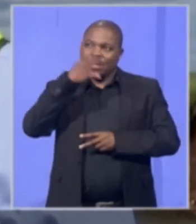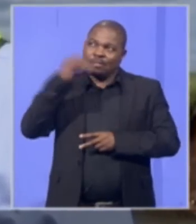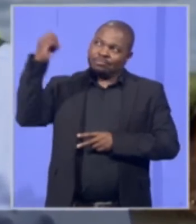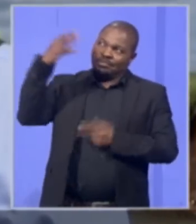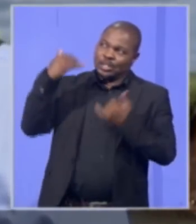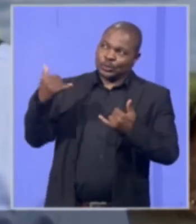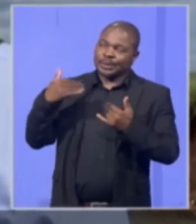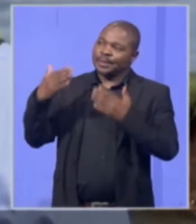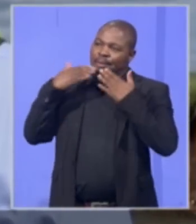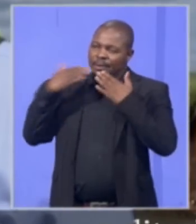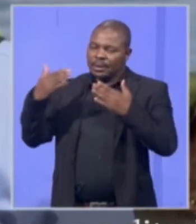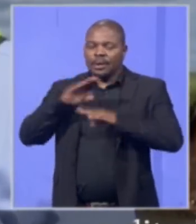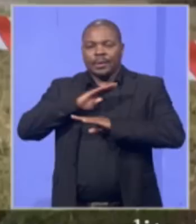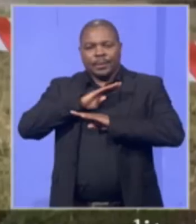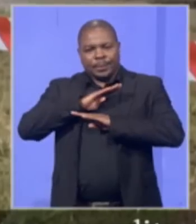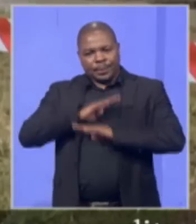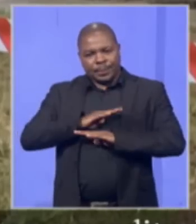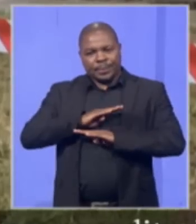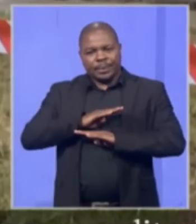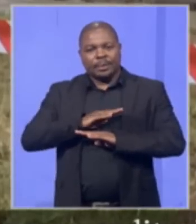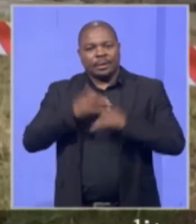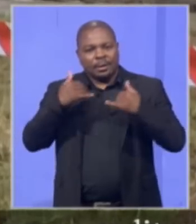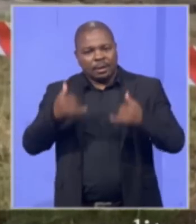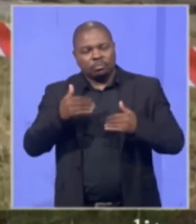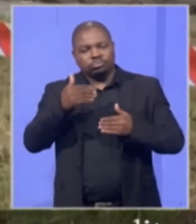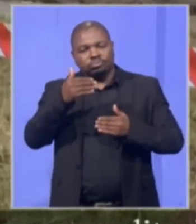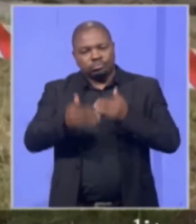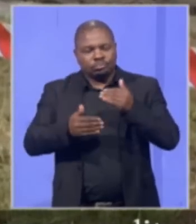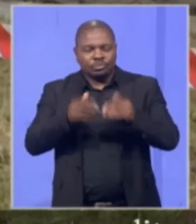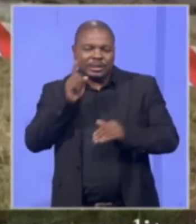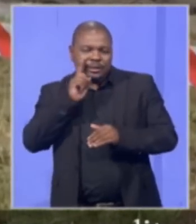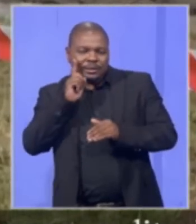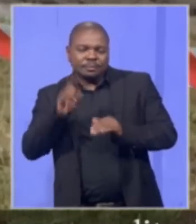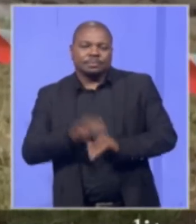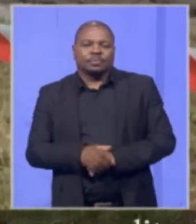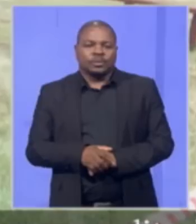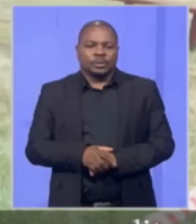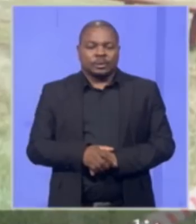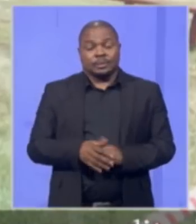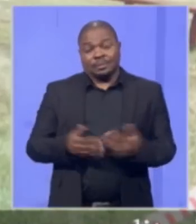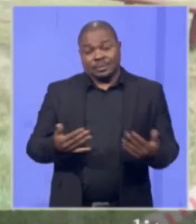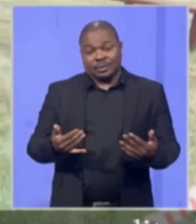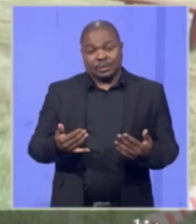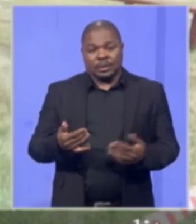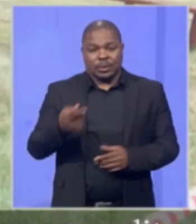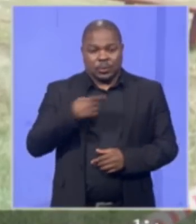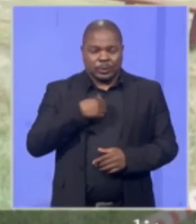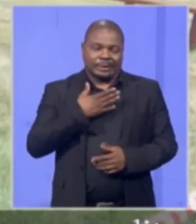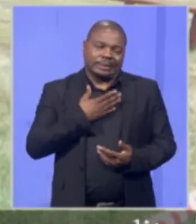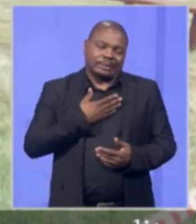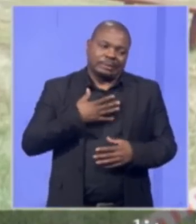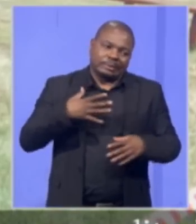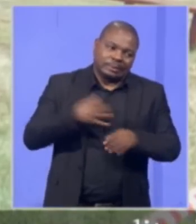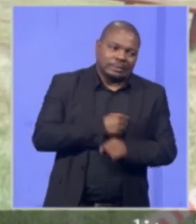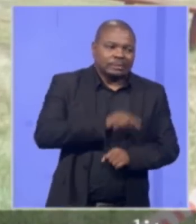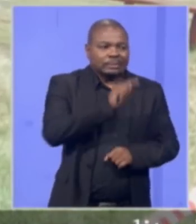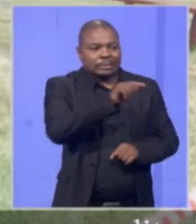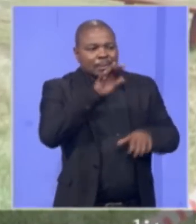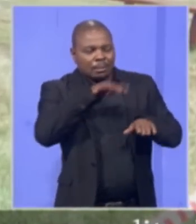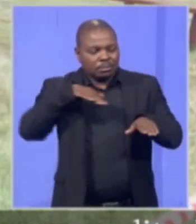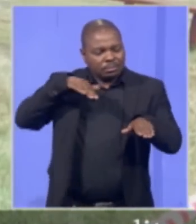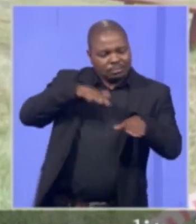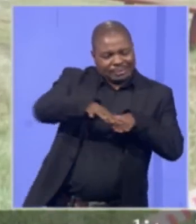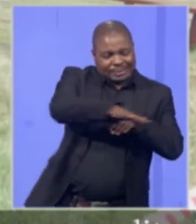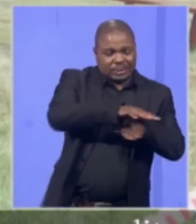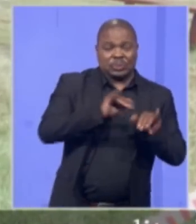today and give us a bit of a reprieve to just stabilize the entire situation. We do feel for all of our neighbors that are downstream of us